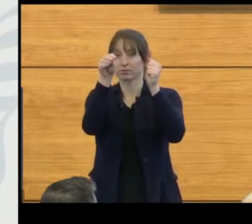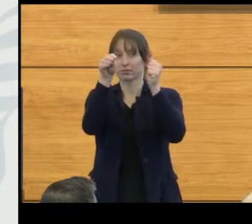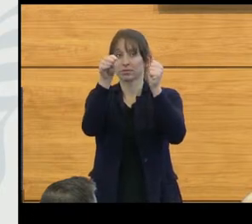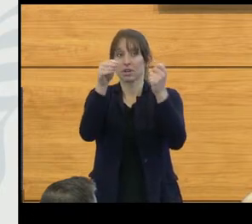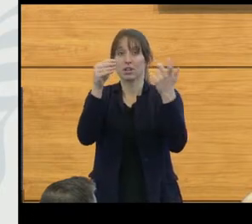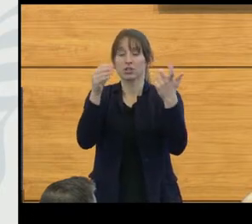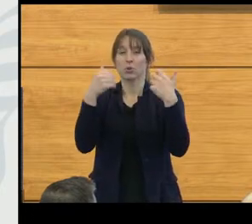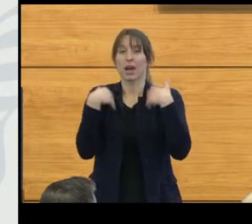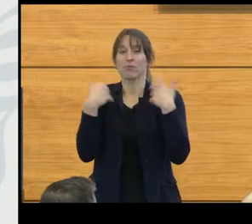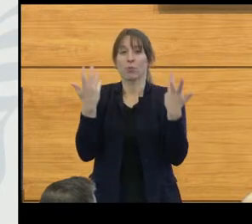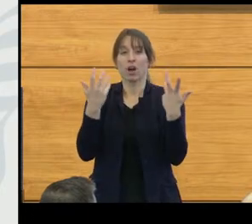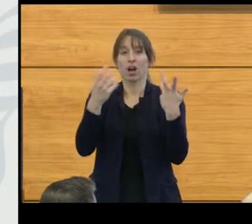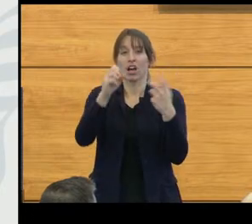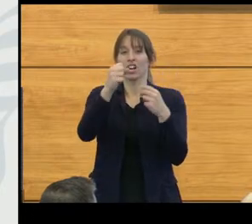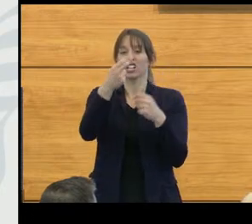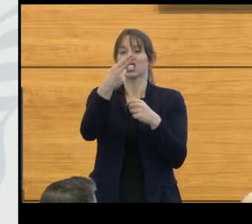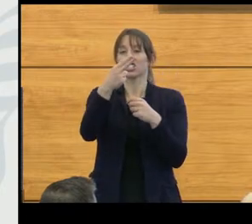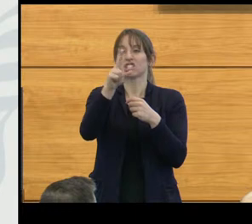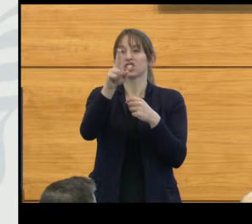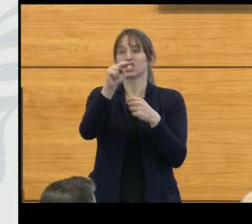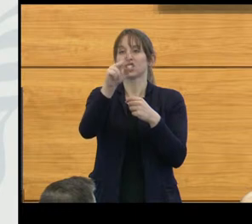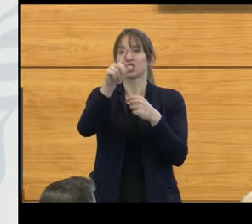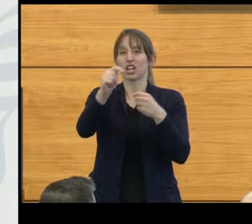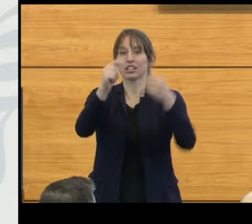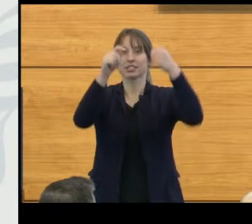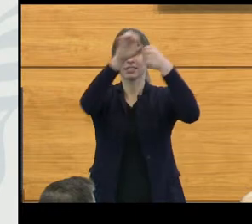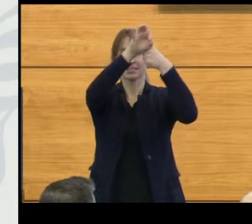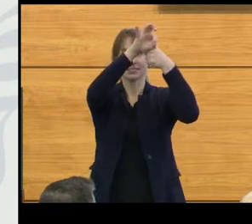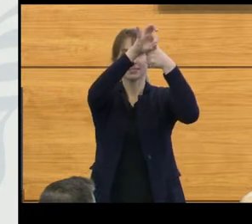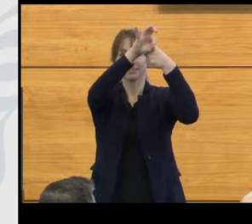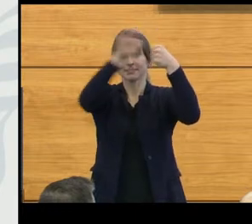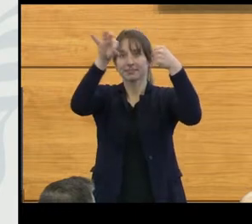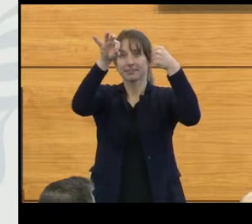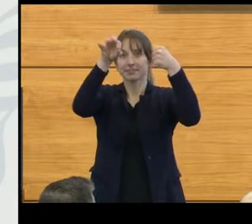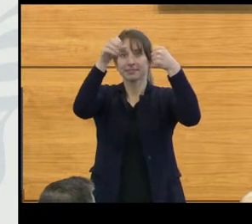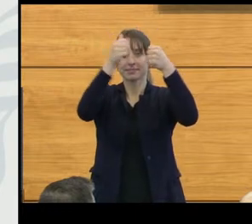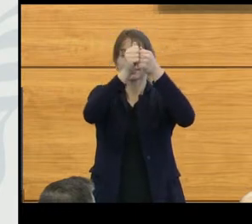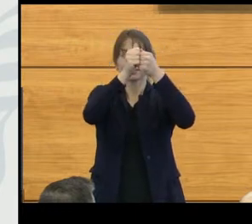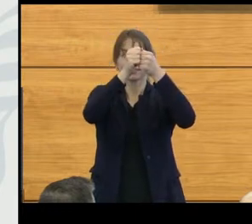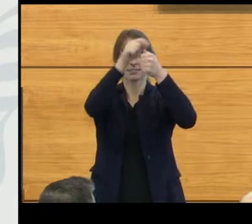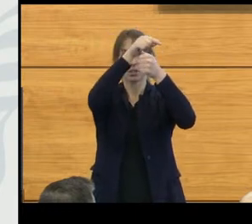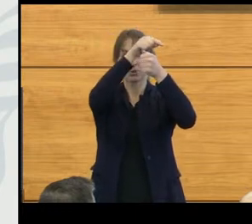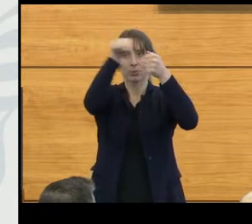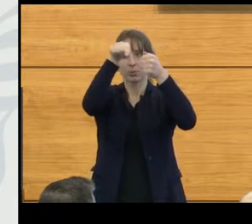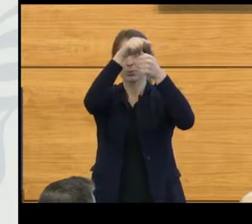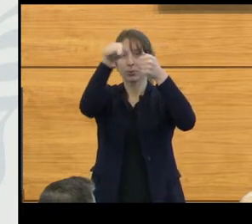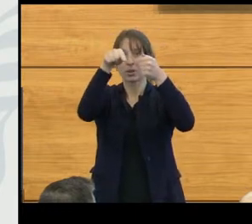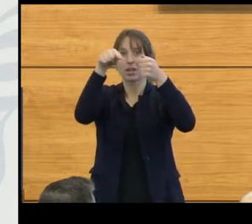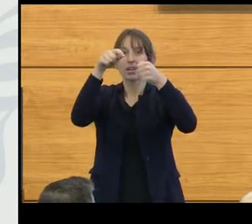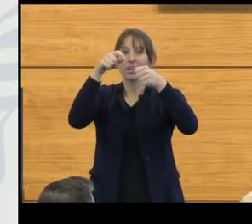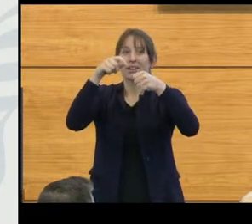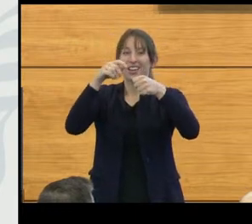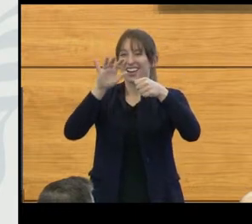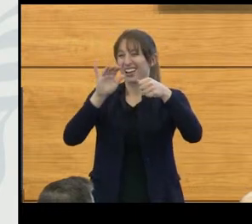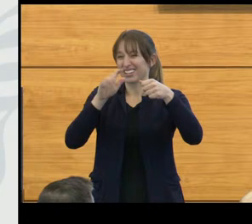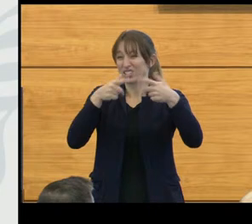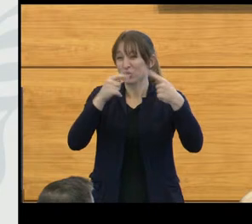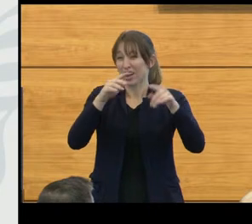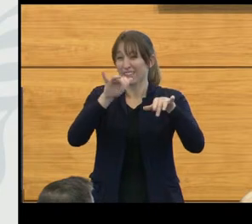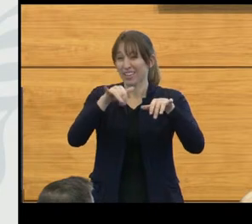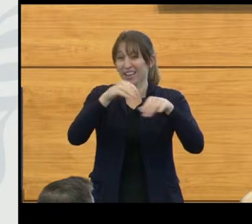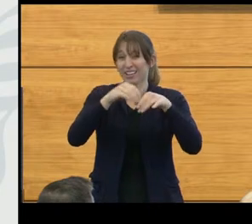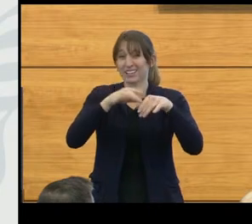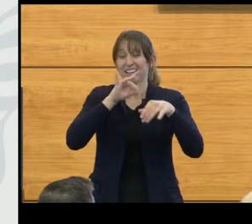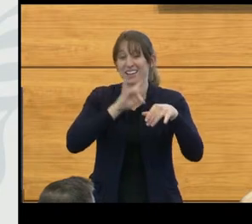lumbo-ureteral shunt, and he used it in an 8-year-old. Unfortunately, that child eventually died of sepsis. And the problem was that sterilizing